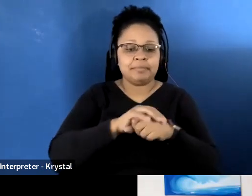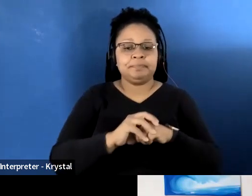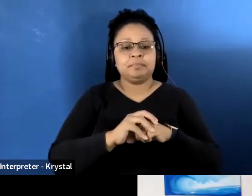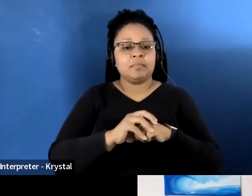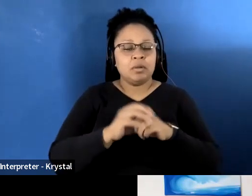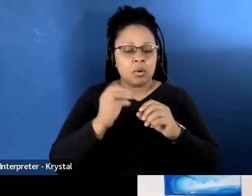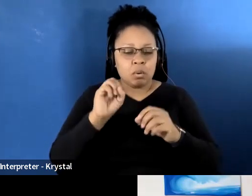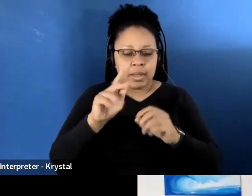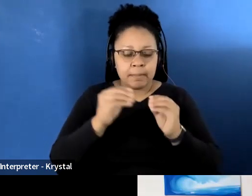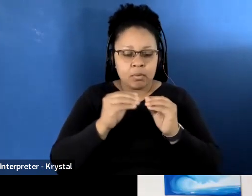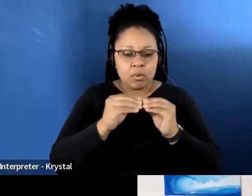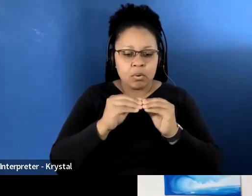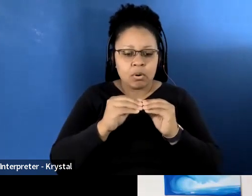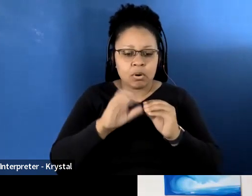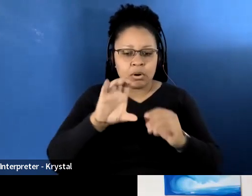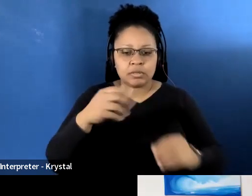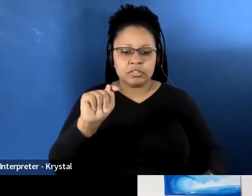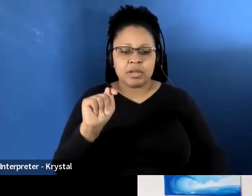more